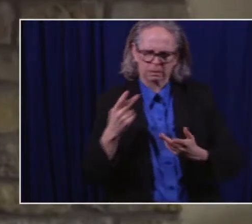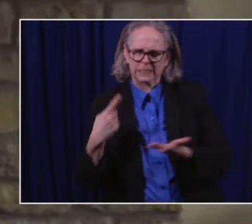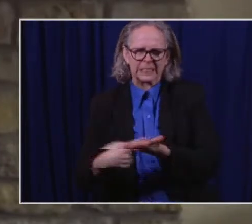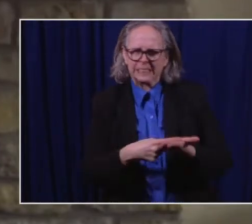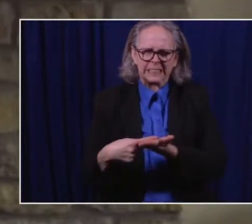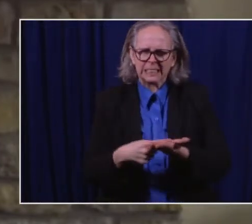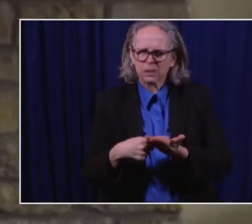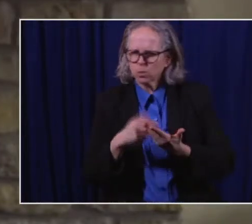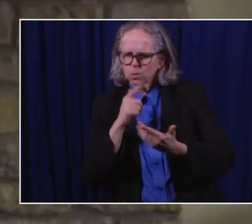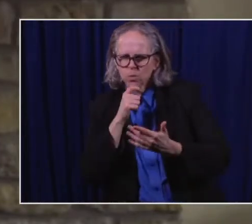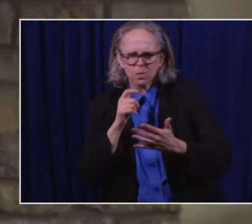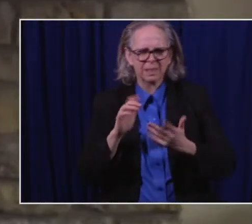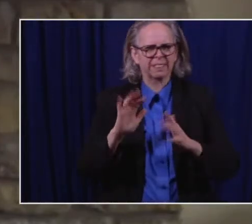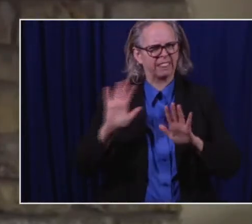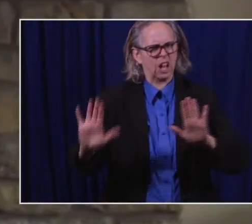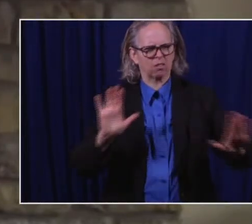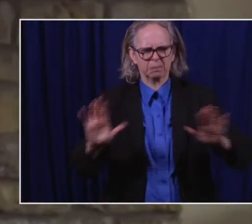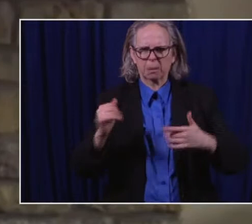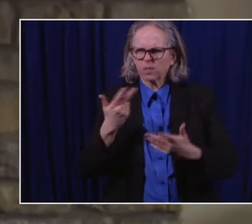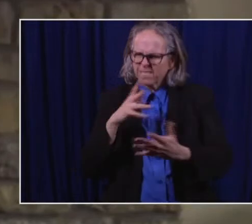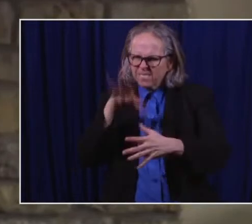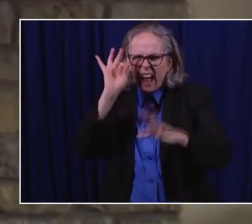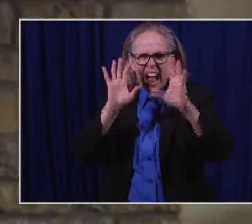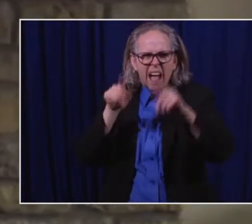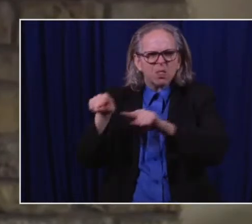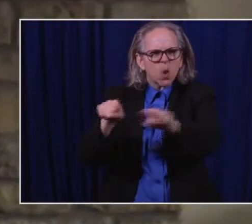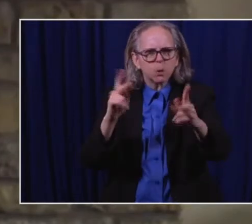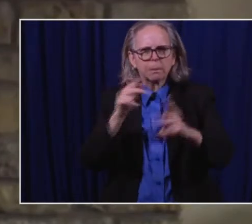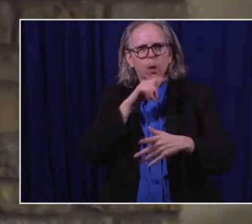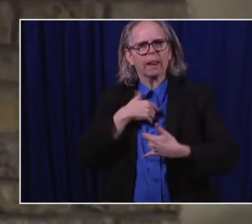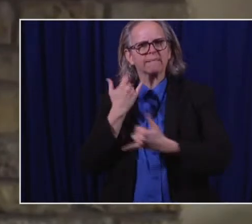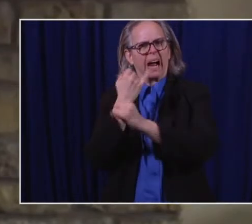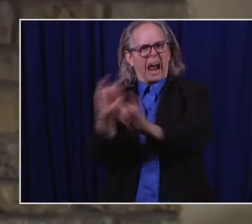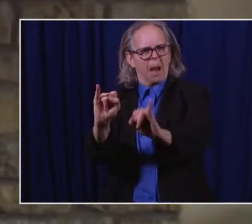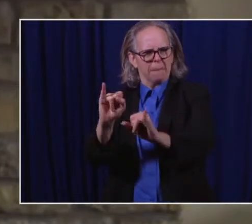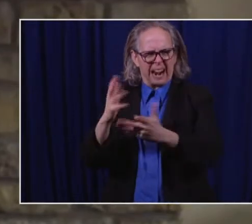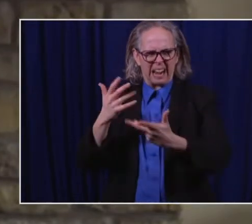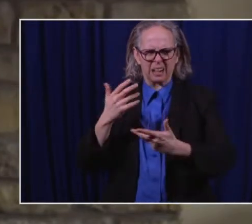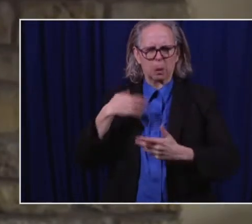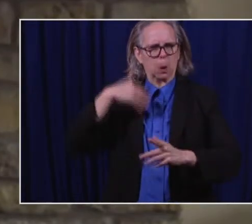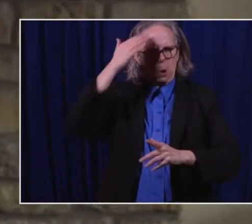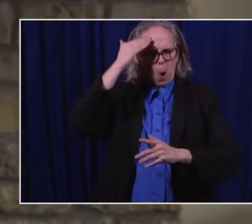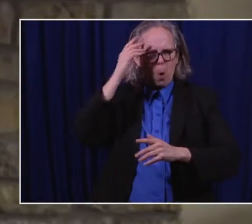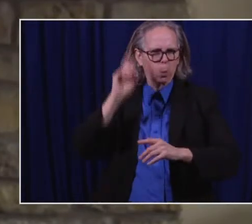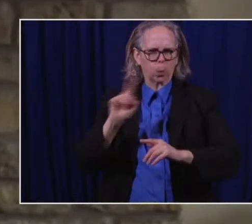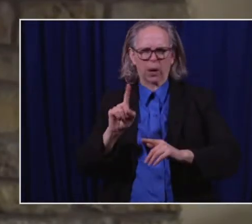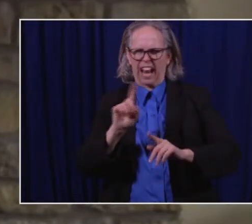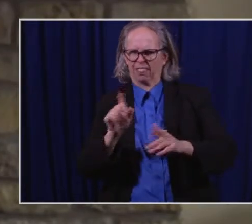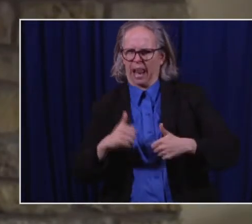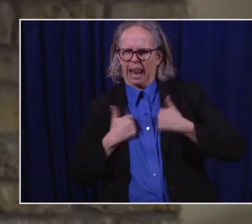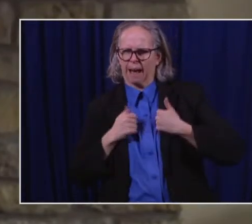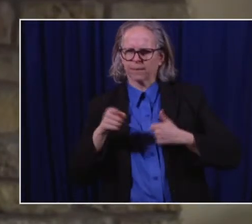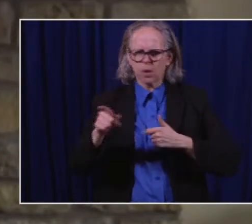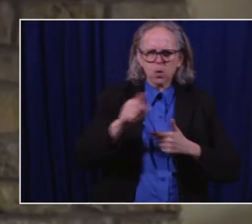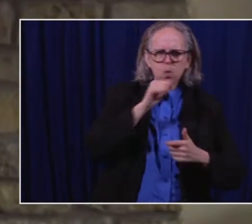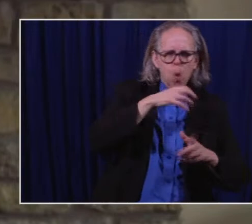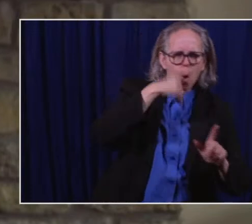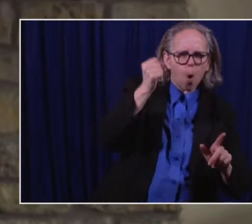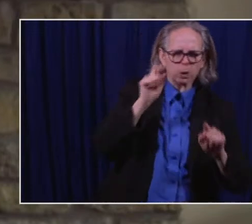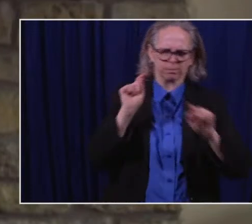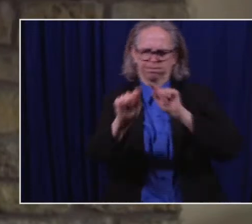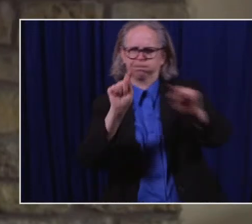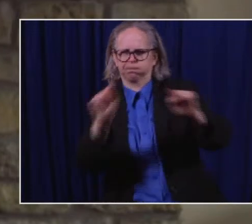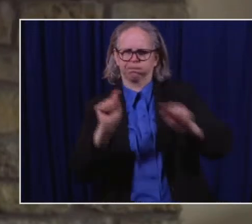departments. They know, where a lot of these people are. So it is trying to target